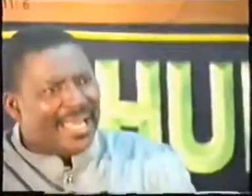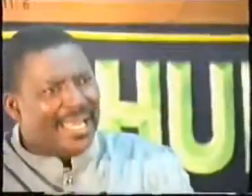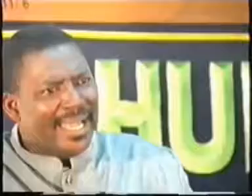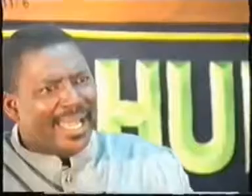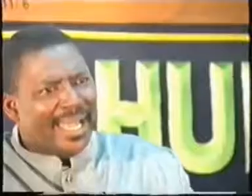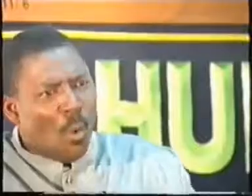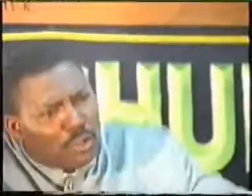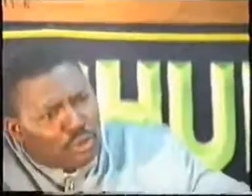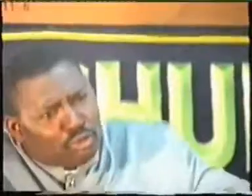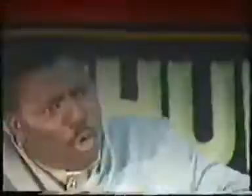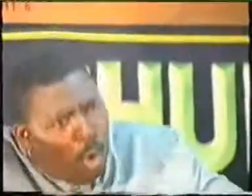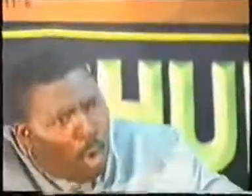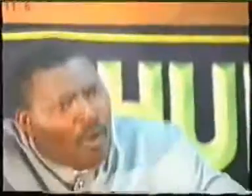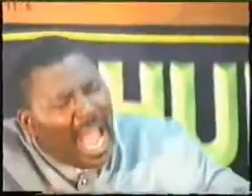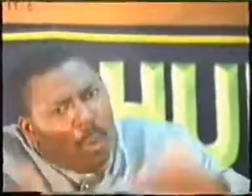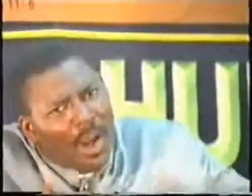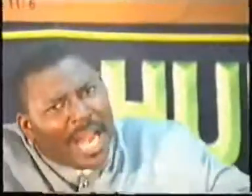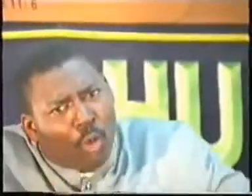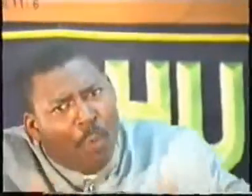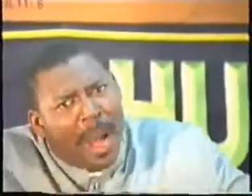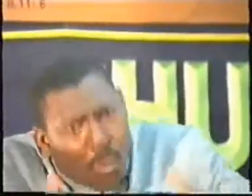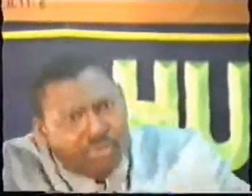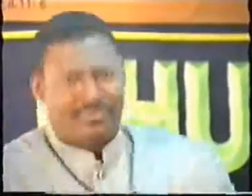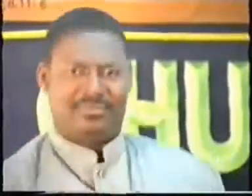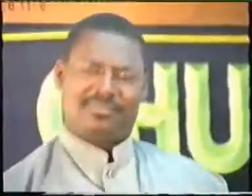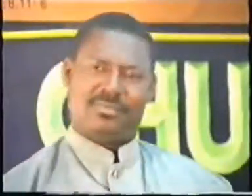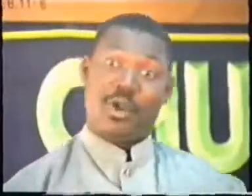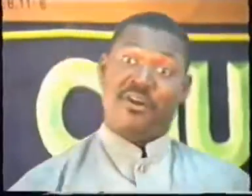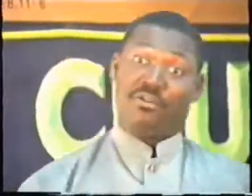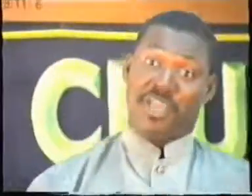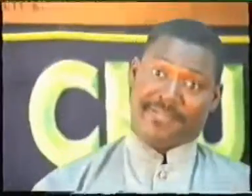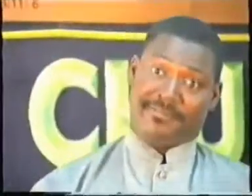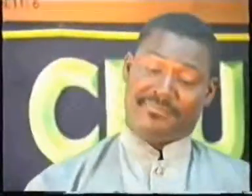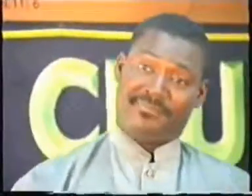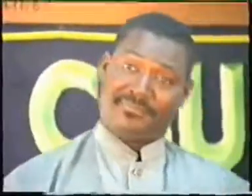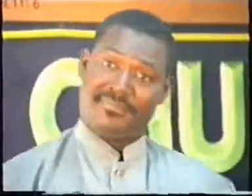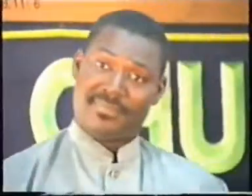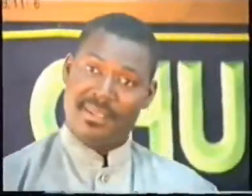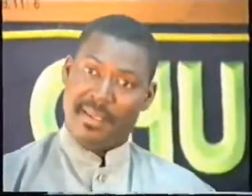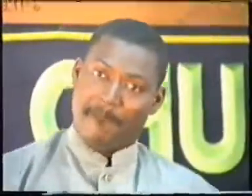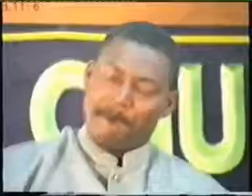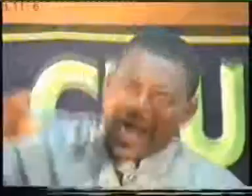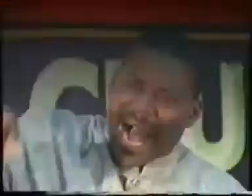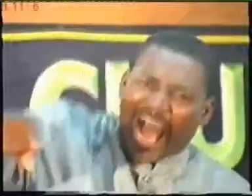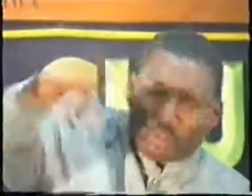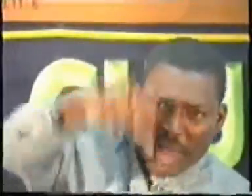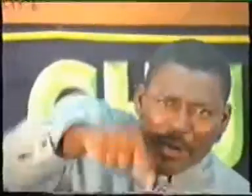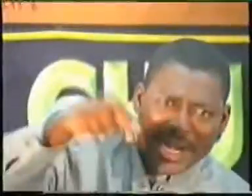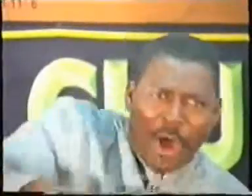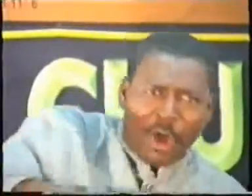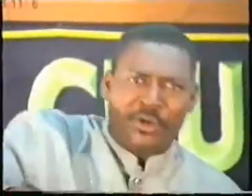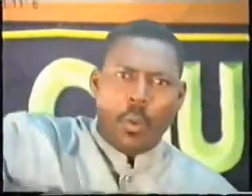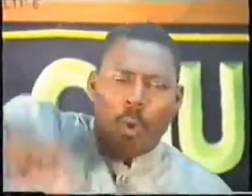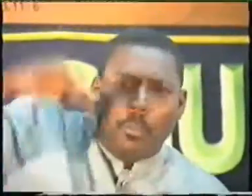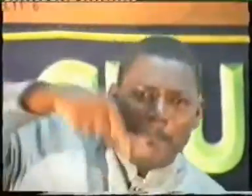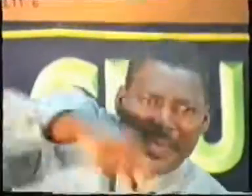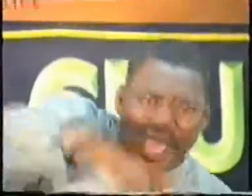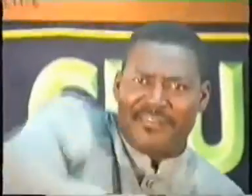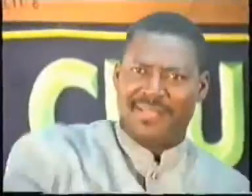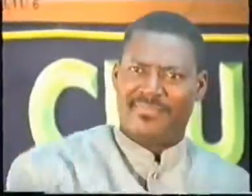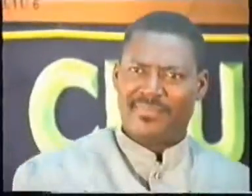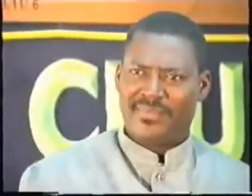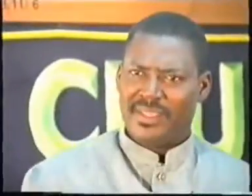Kasa, Wasusu, I want Nakumamu, or over with Jimmy. Ma, a son of Wadahono,